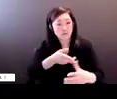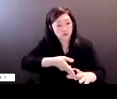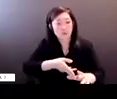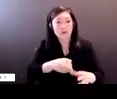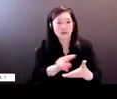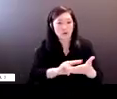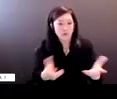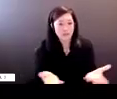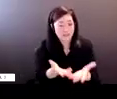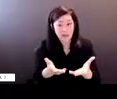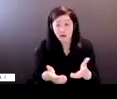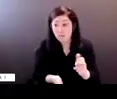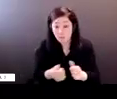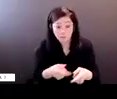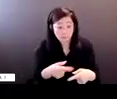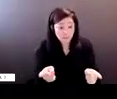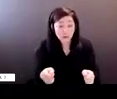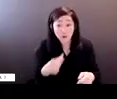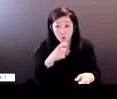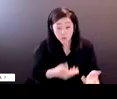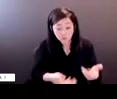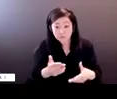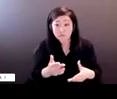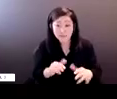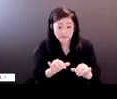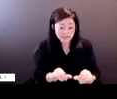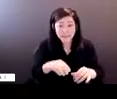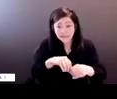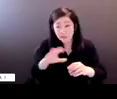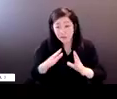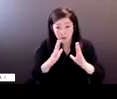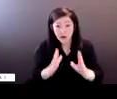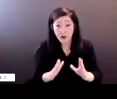many stay in touch with Mary as friends.